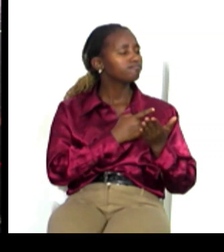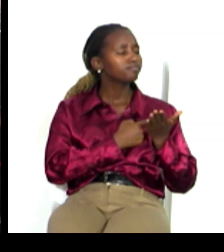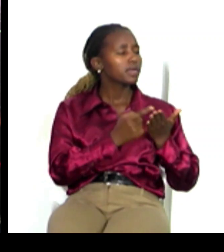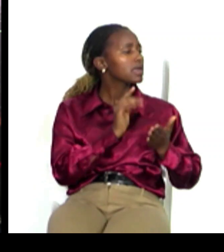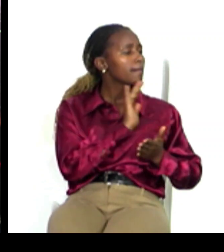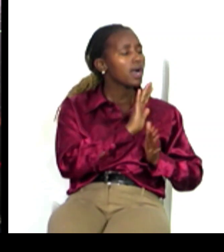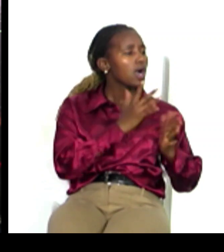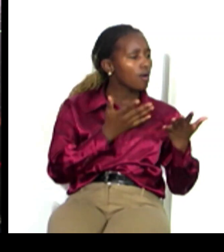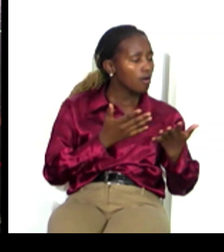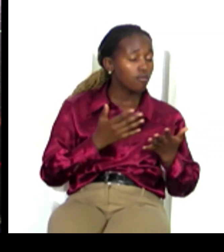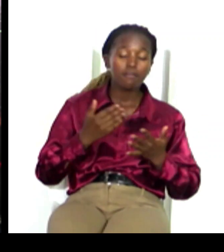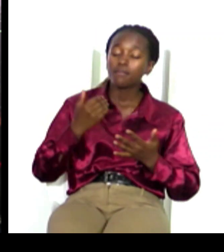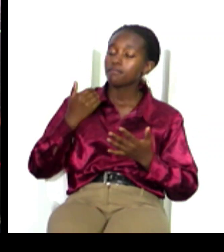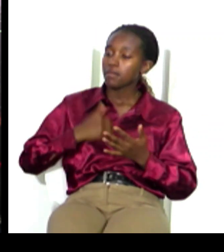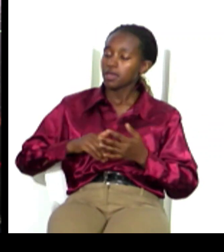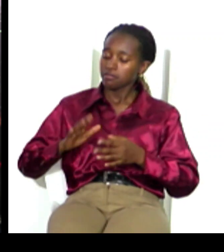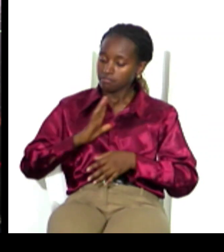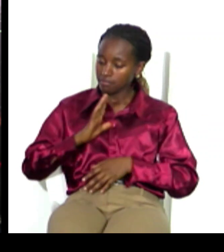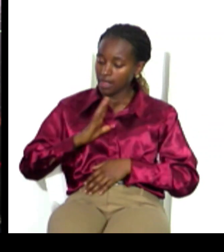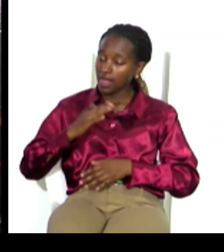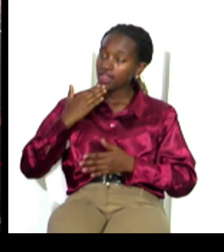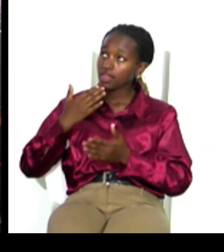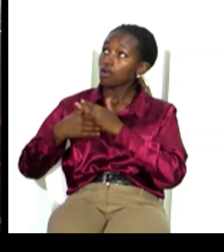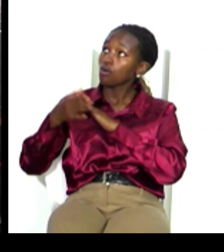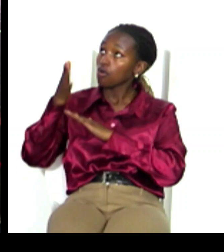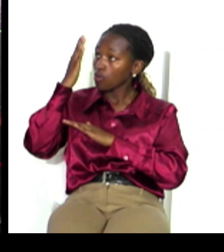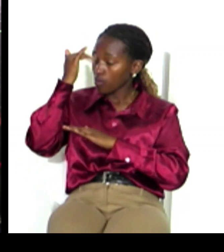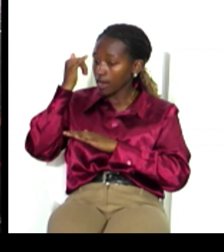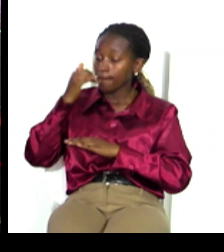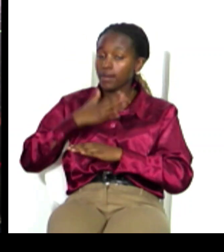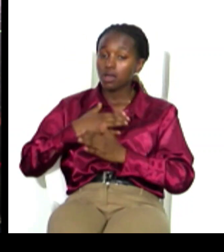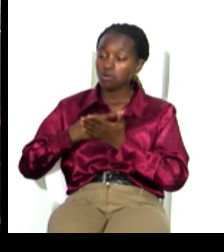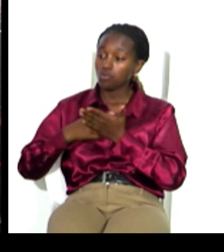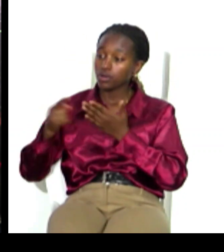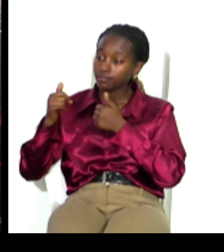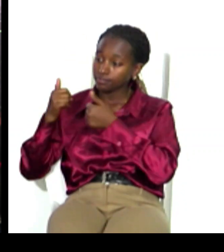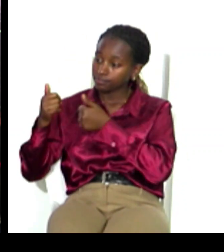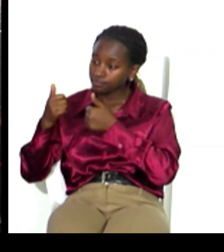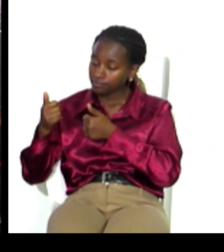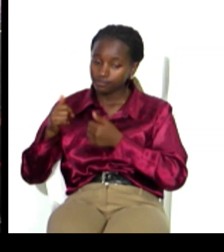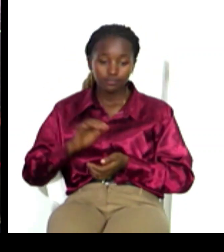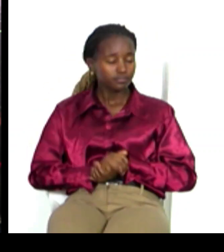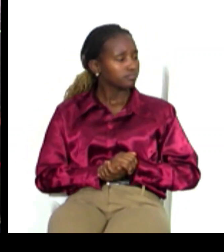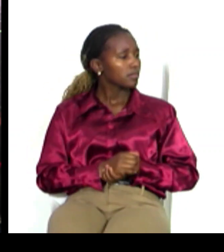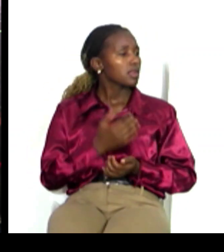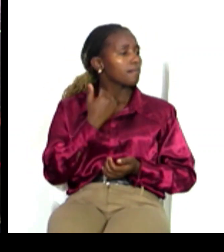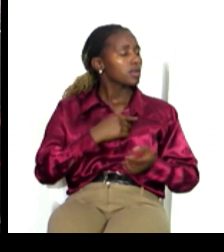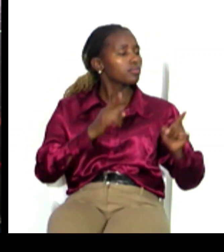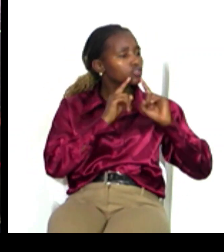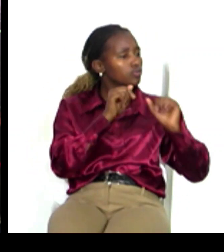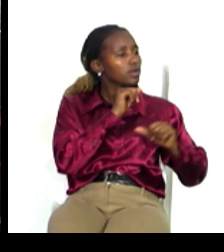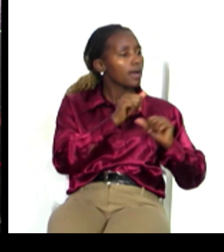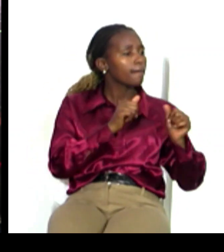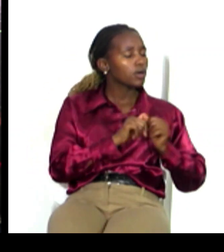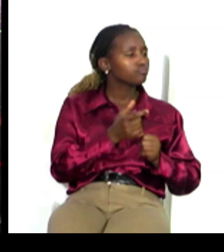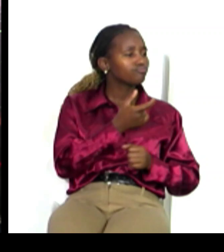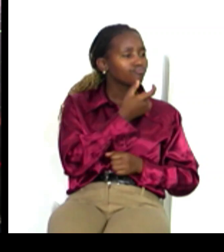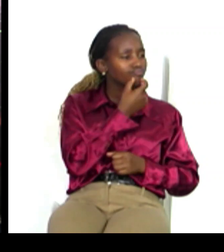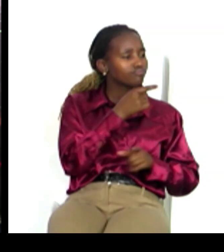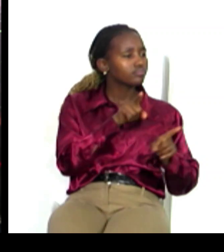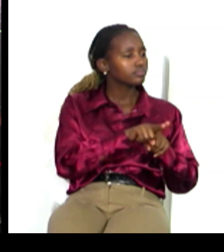Okay. thank God for my week. Okay. Yes. Nimeongelelea mambo ya Mjaluo na Mluya. It reminds me